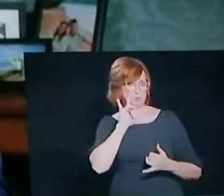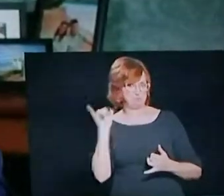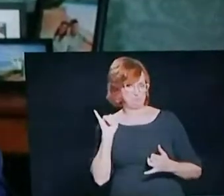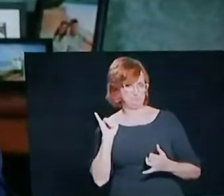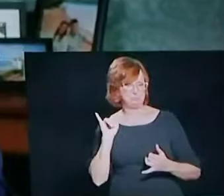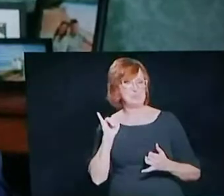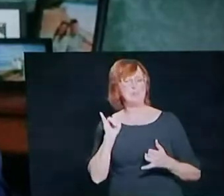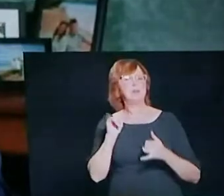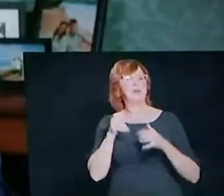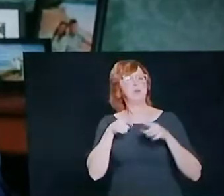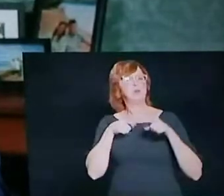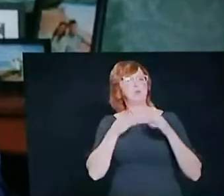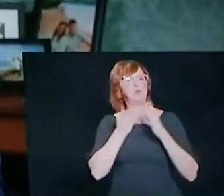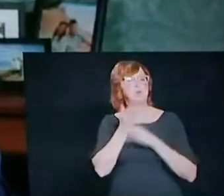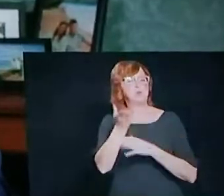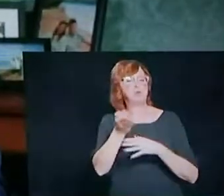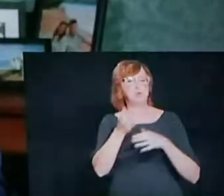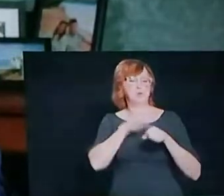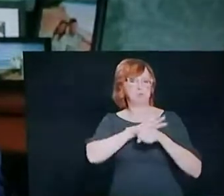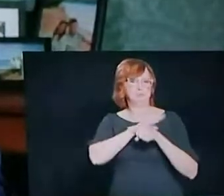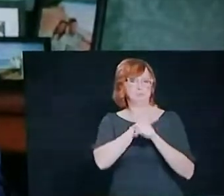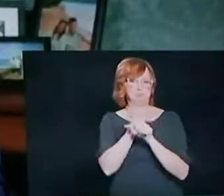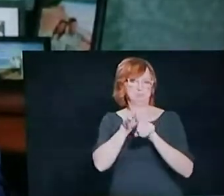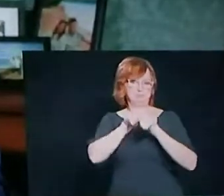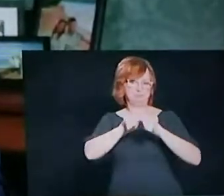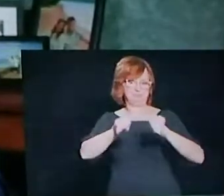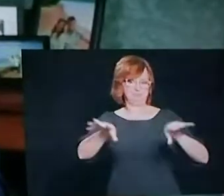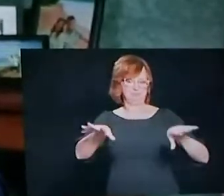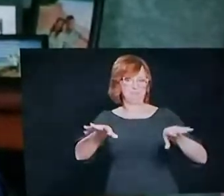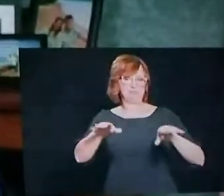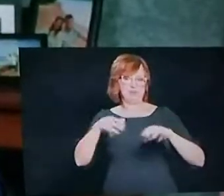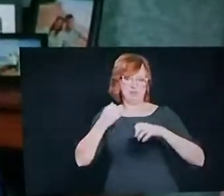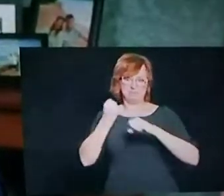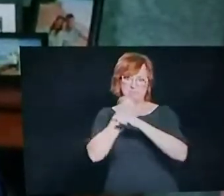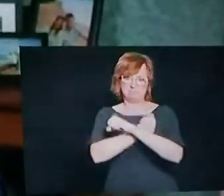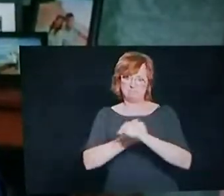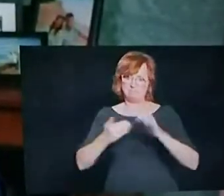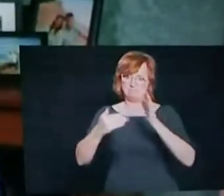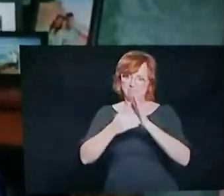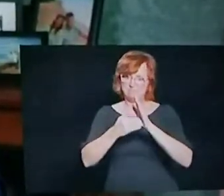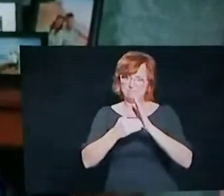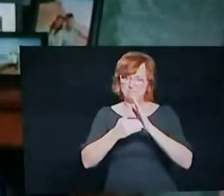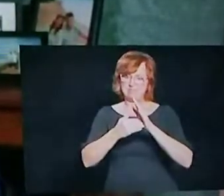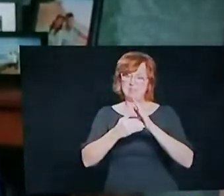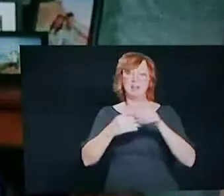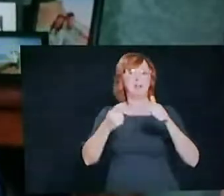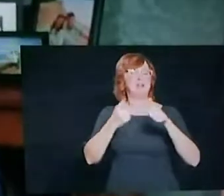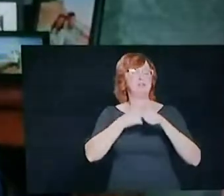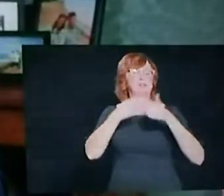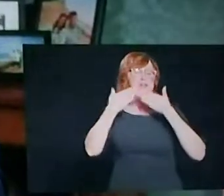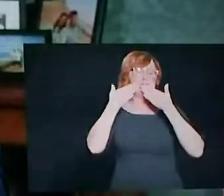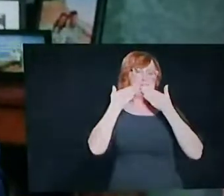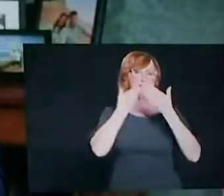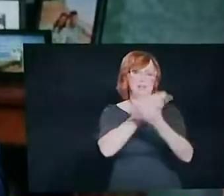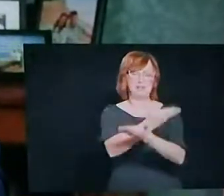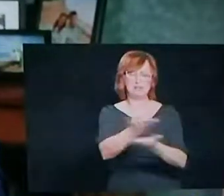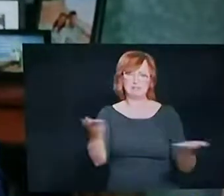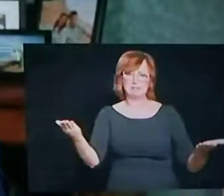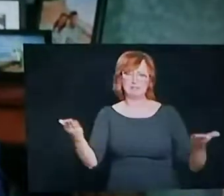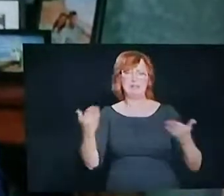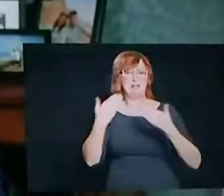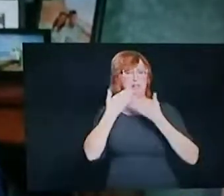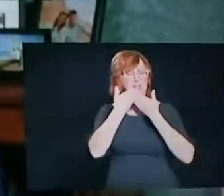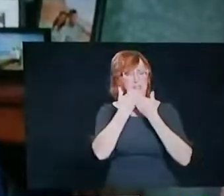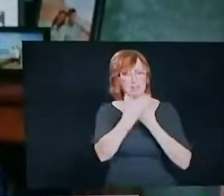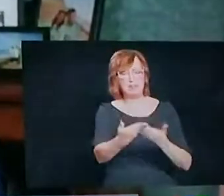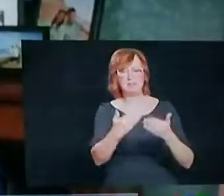spread of COVID-19. I want to begin tonight by saying thank you. Thank you for following all of the guidelines